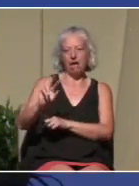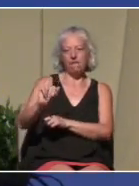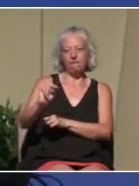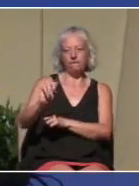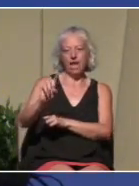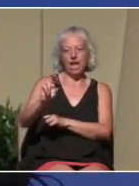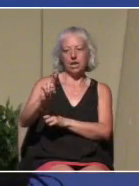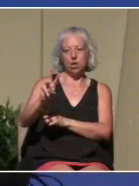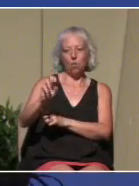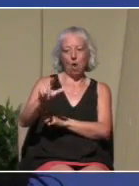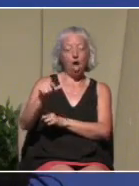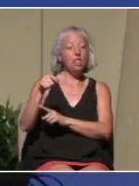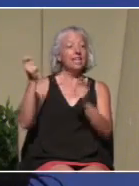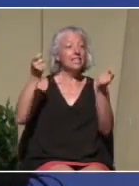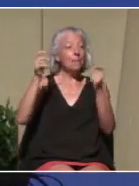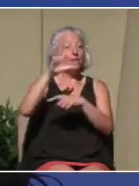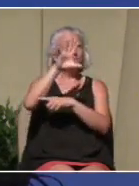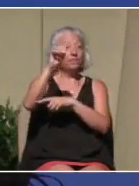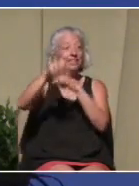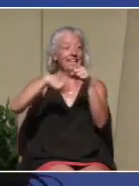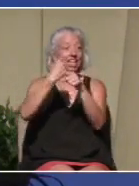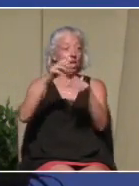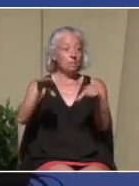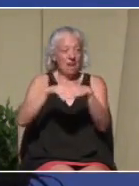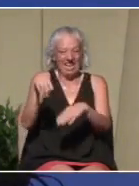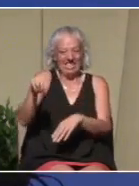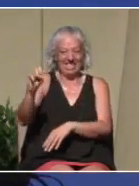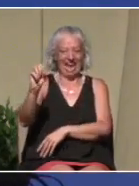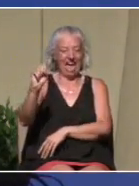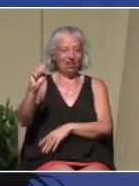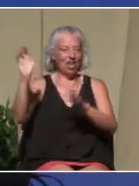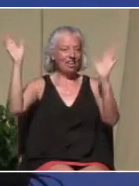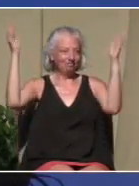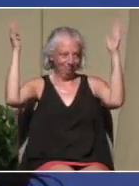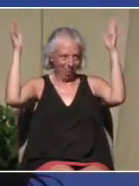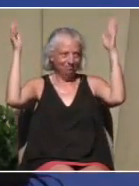anniversary this Friday. Let's give them a hand.